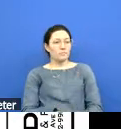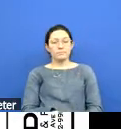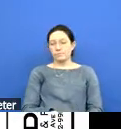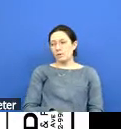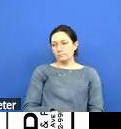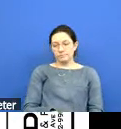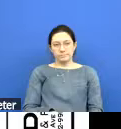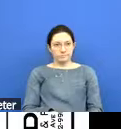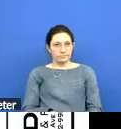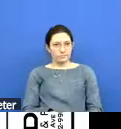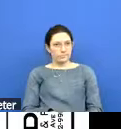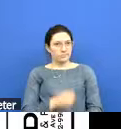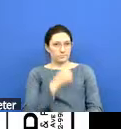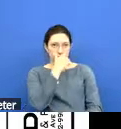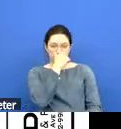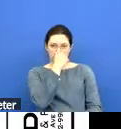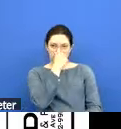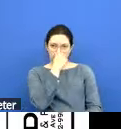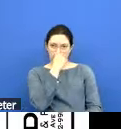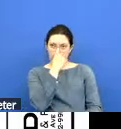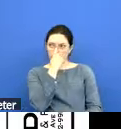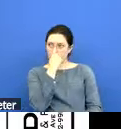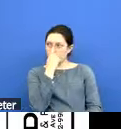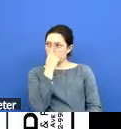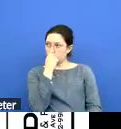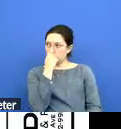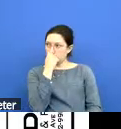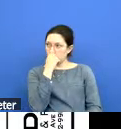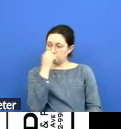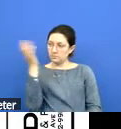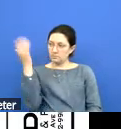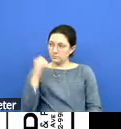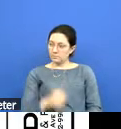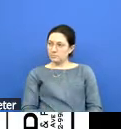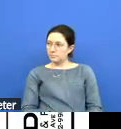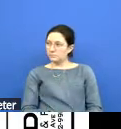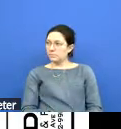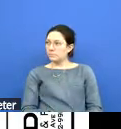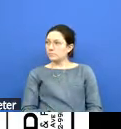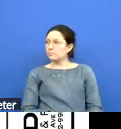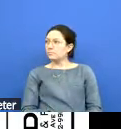you. There was a gentleman back here. Yep, come on up.